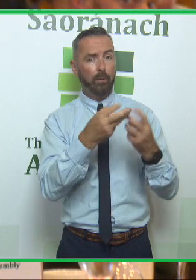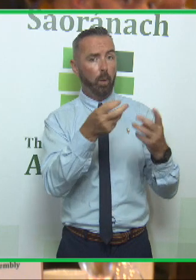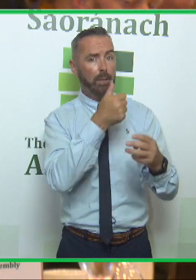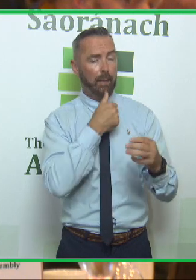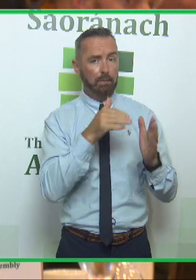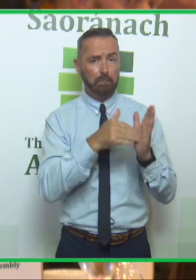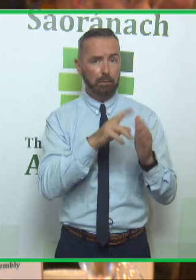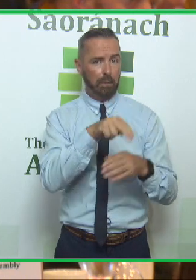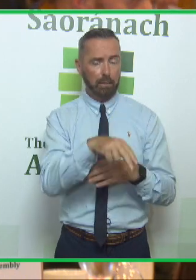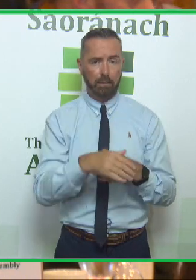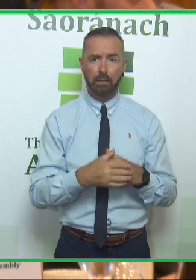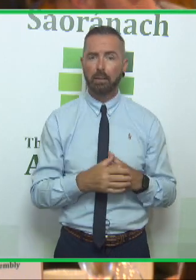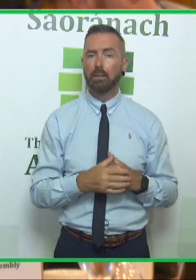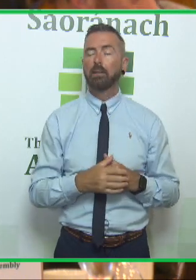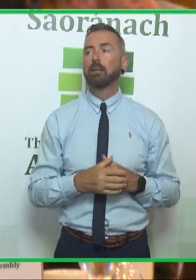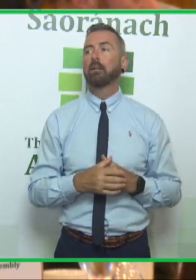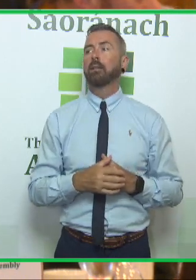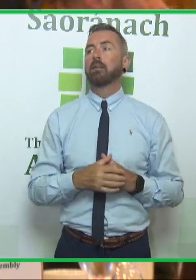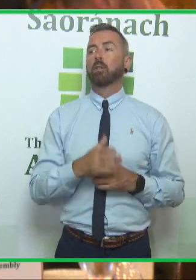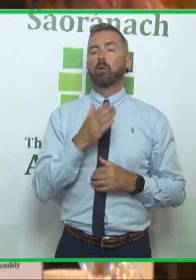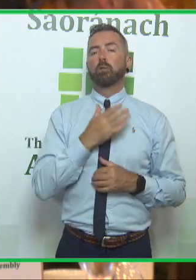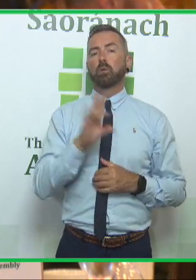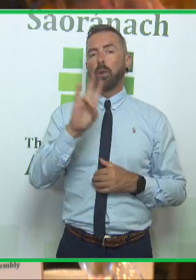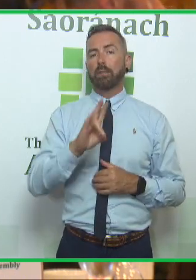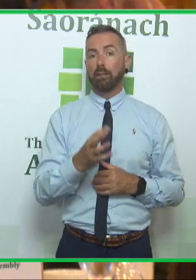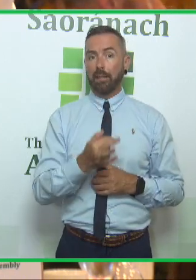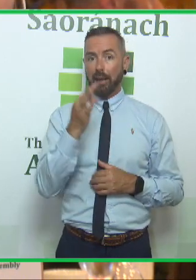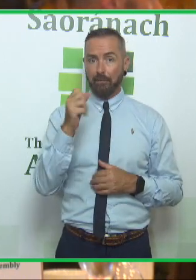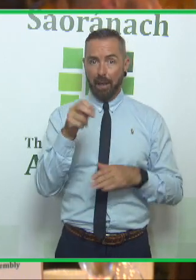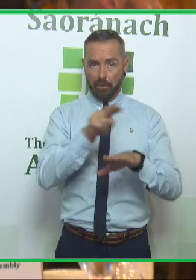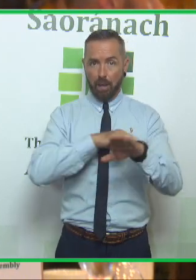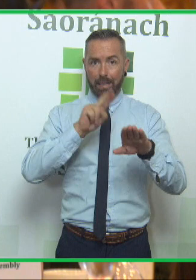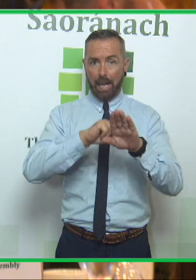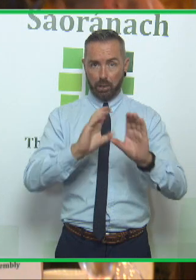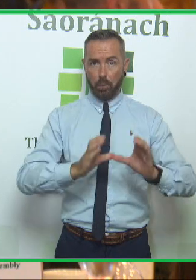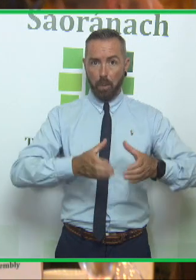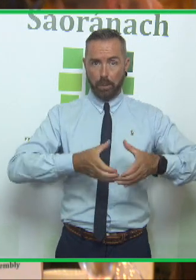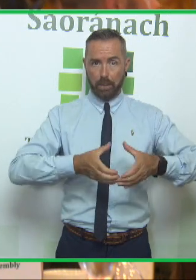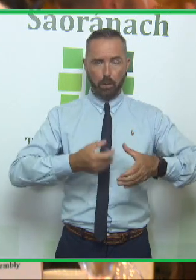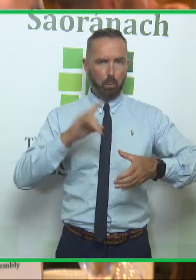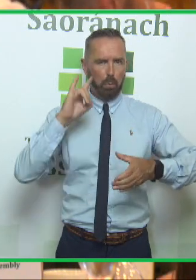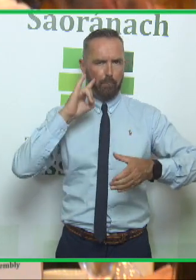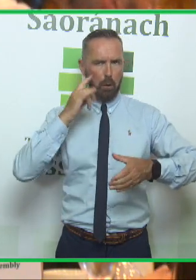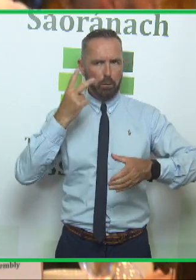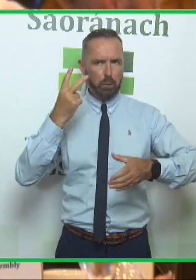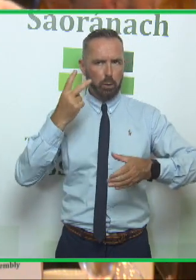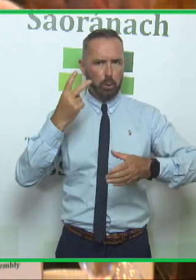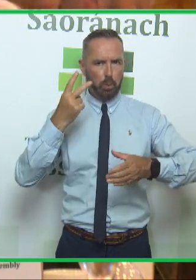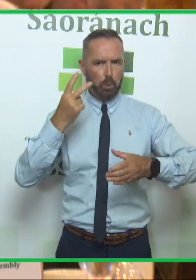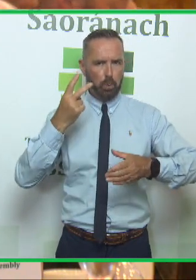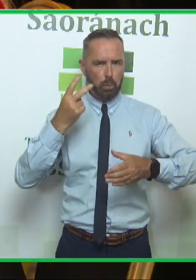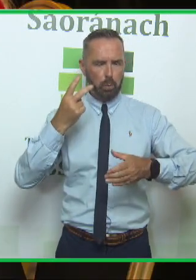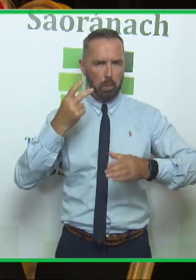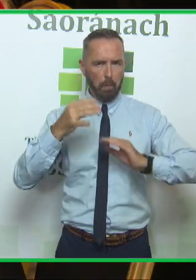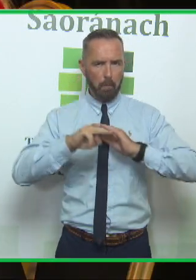to answer it very quickly, is if there was a national body, we've heard over the course of the last 2 assemblies